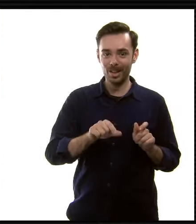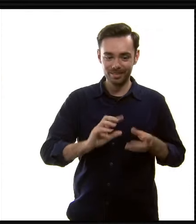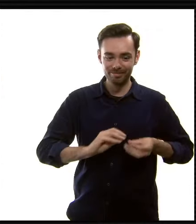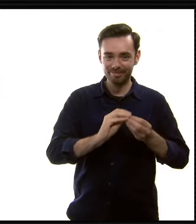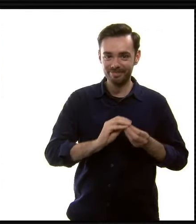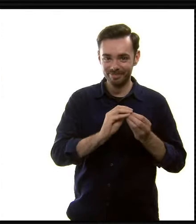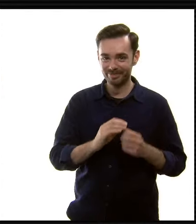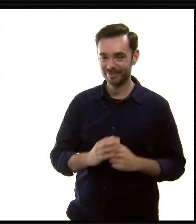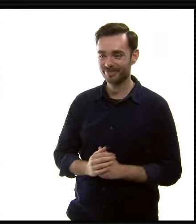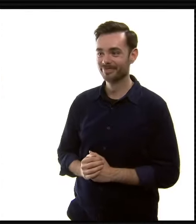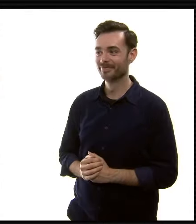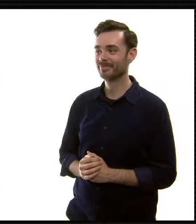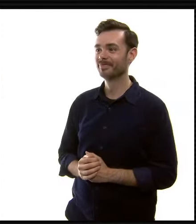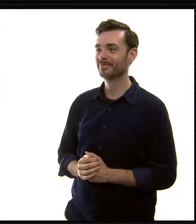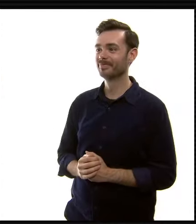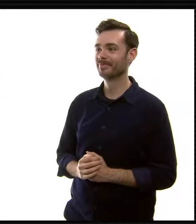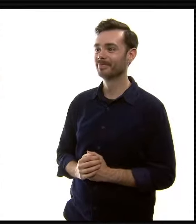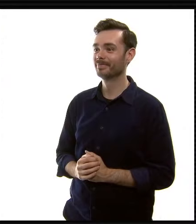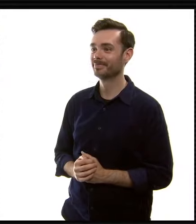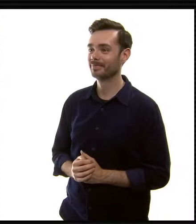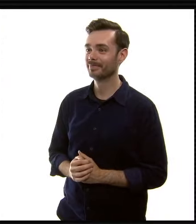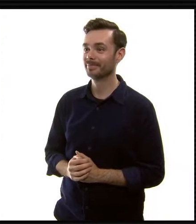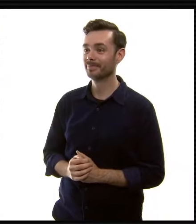got another inquisitive soul here.